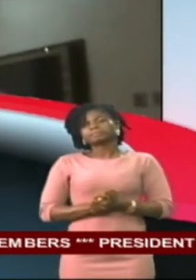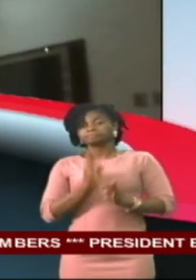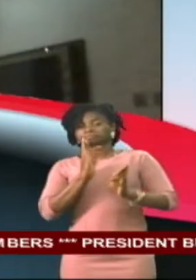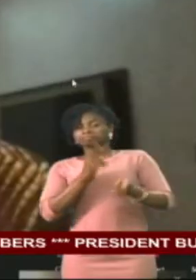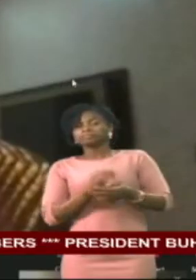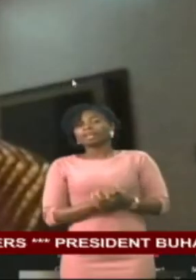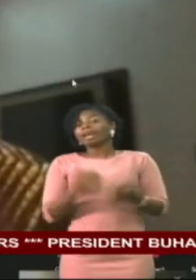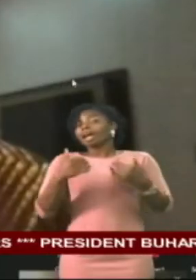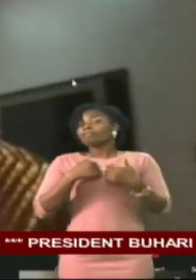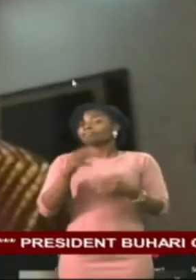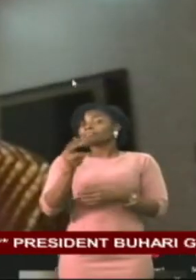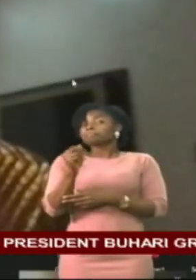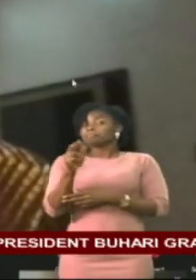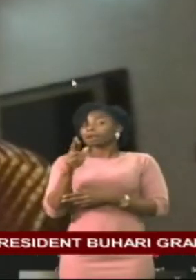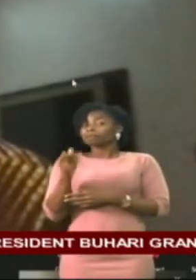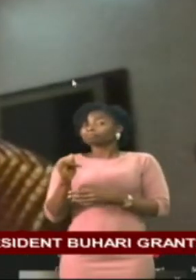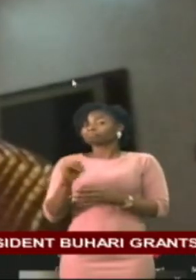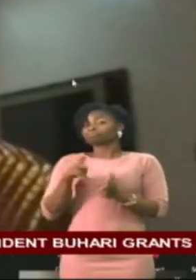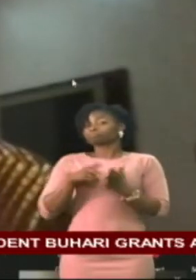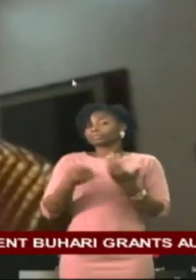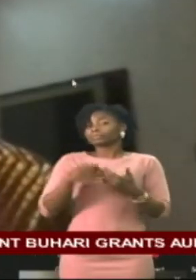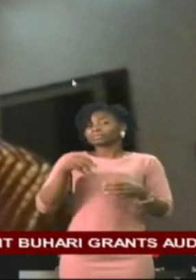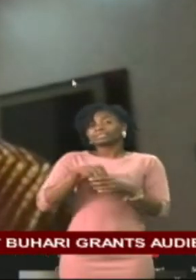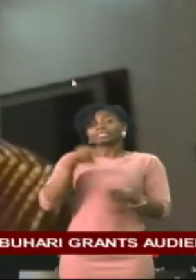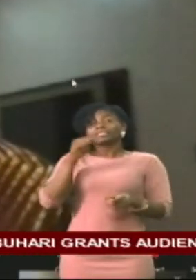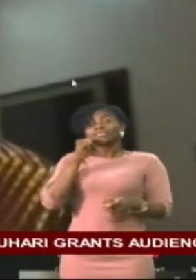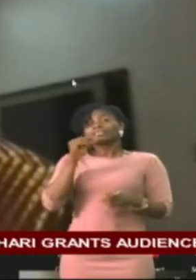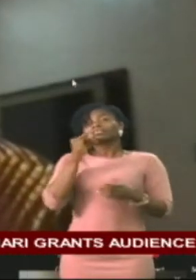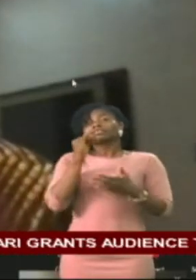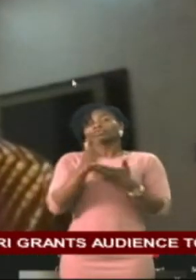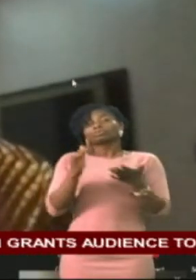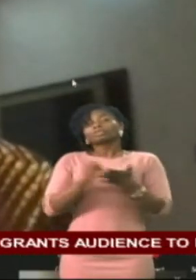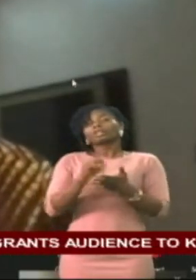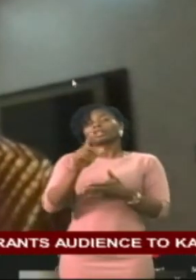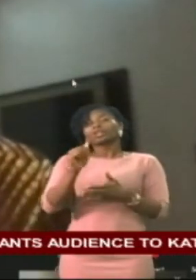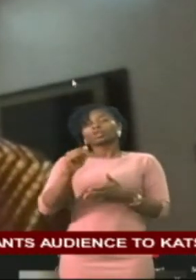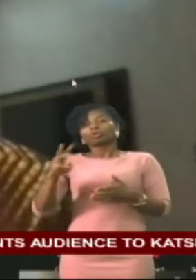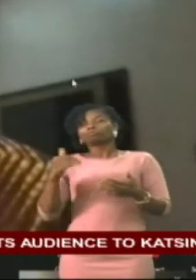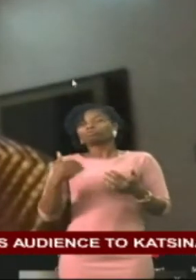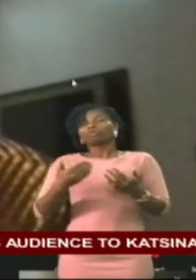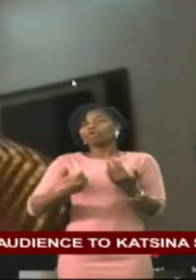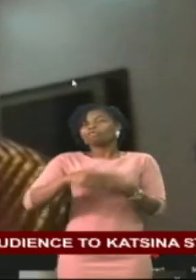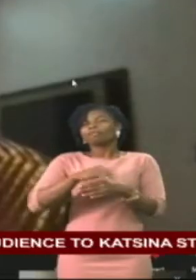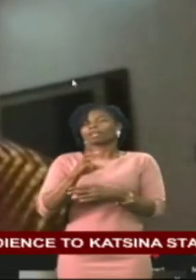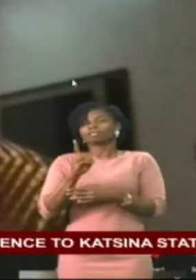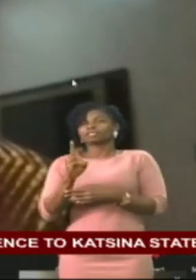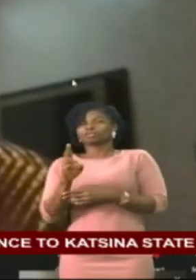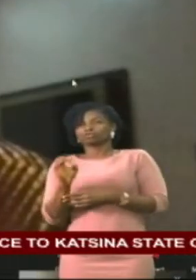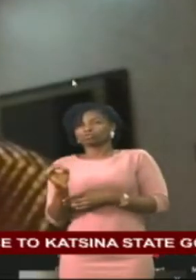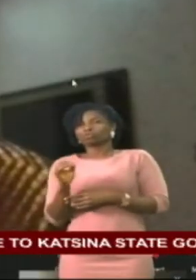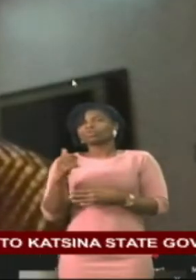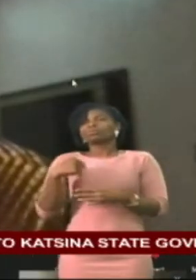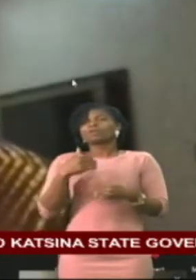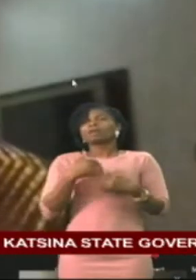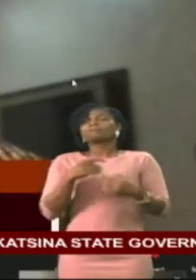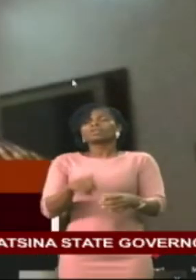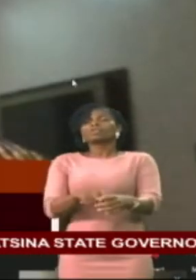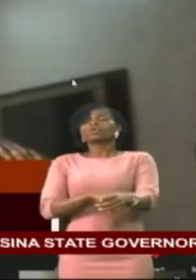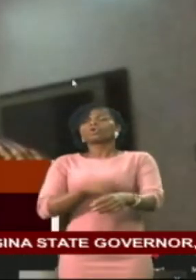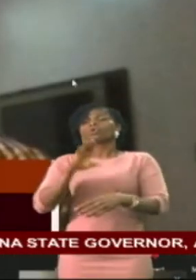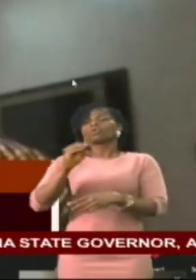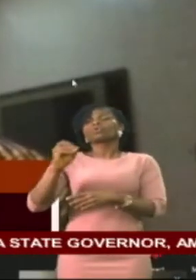Having marine protected areas in Nigeria is something that's been long overdue, because I mean, we have such a long